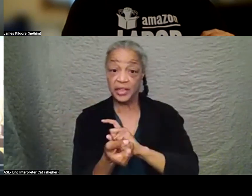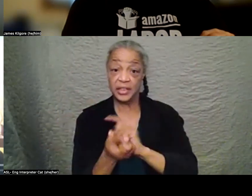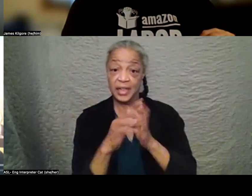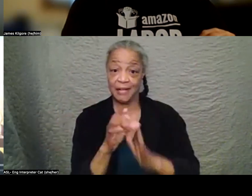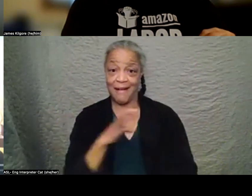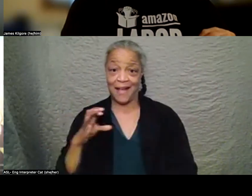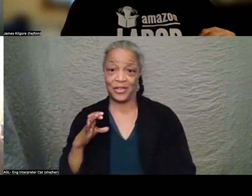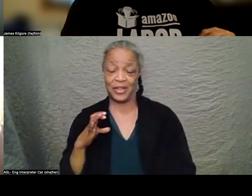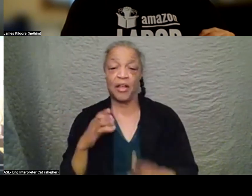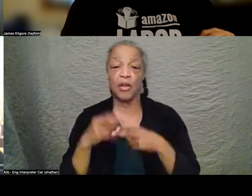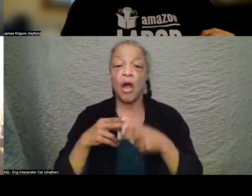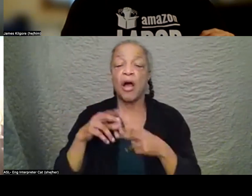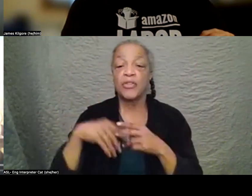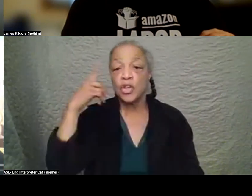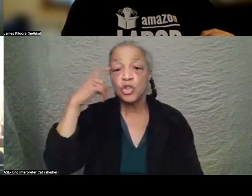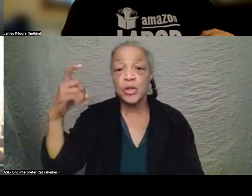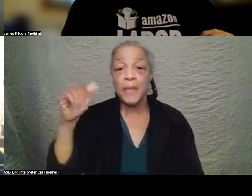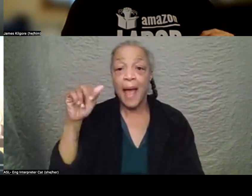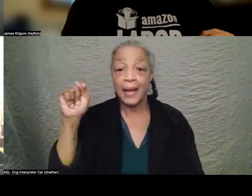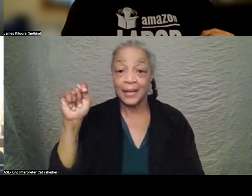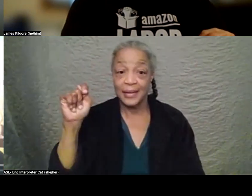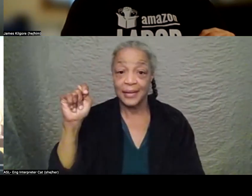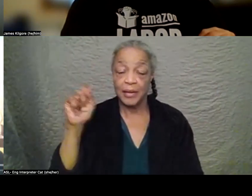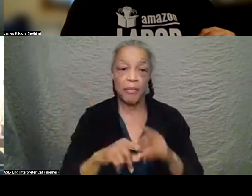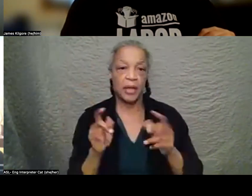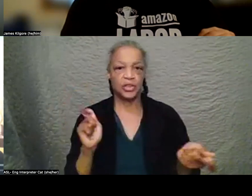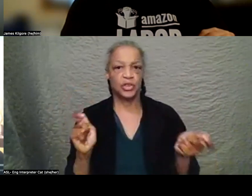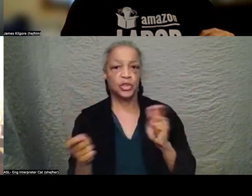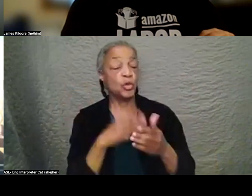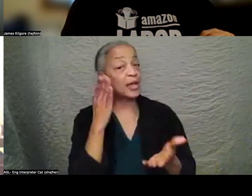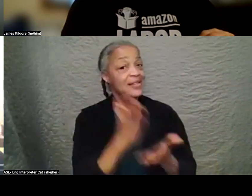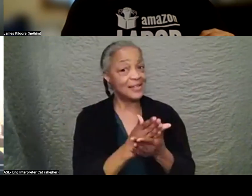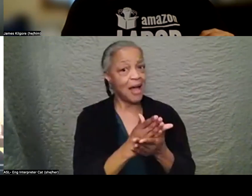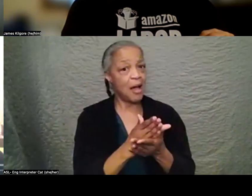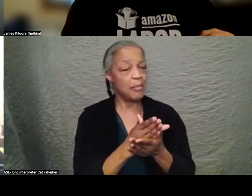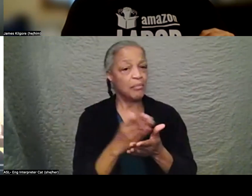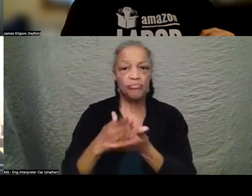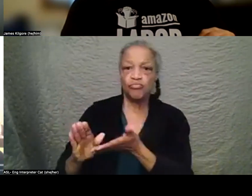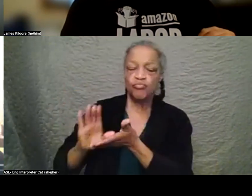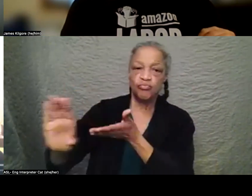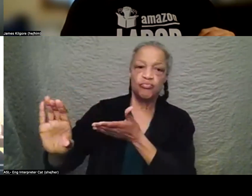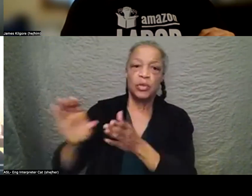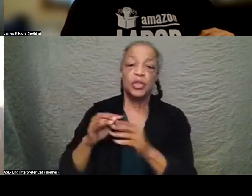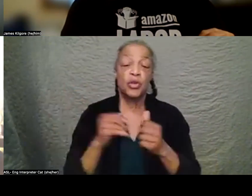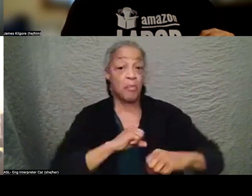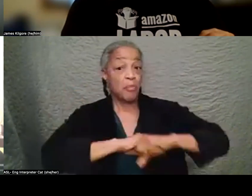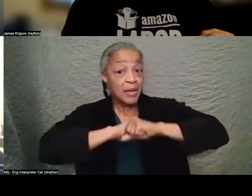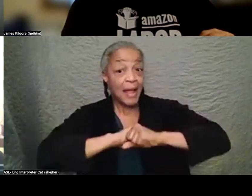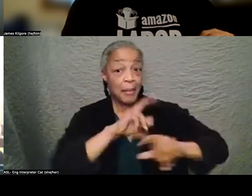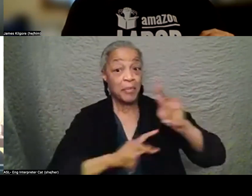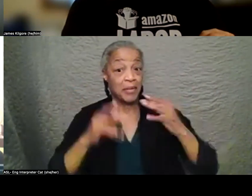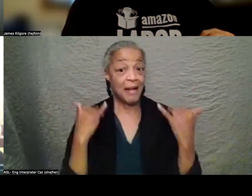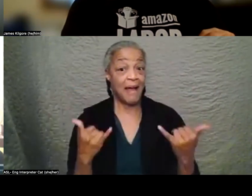The DREAM Act, but there was a shift where folks were like, actually, you can stop deportations. You can provide some sort of protection for folks now